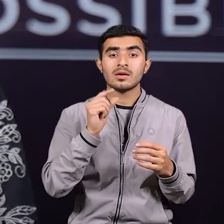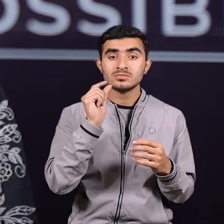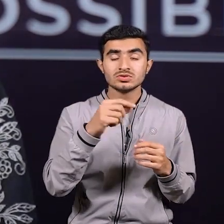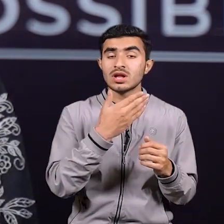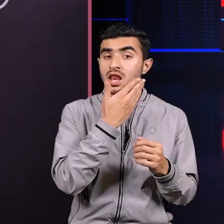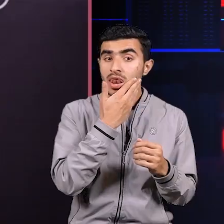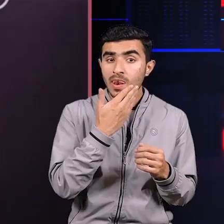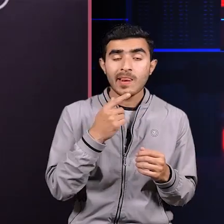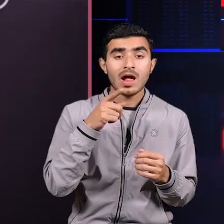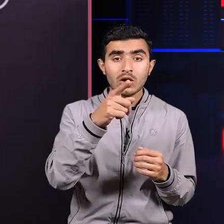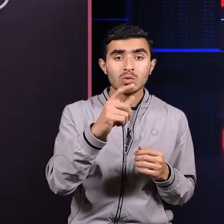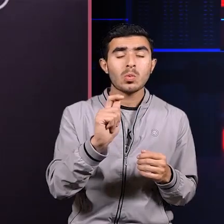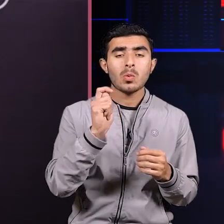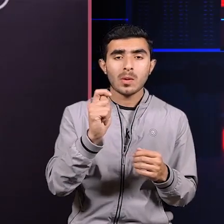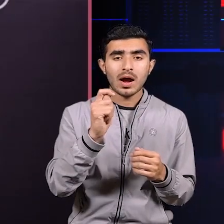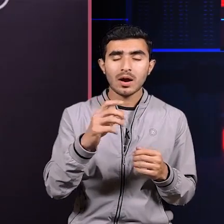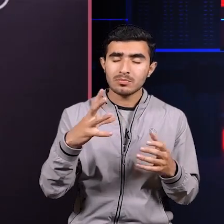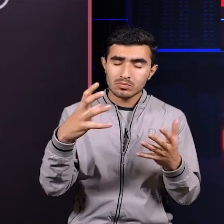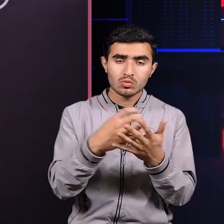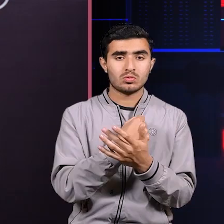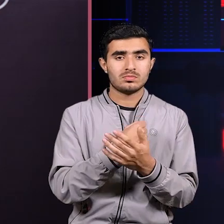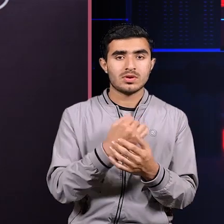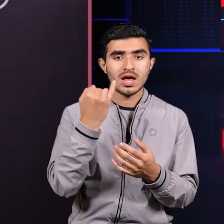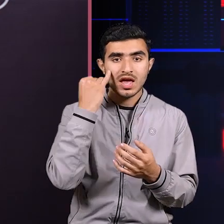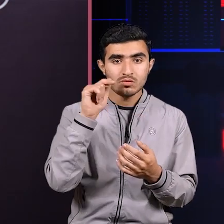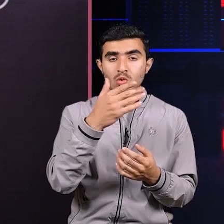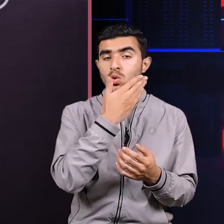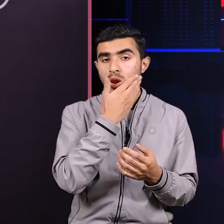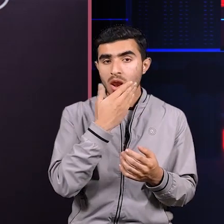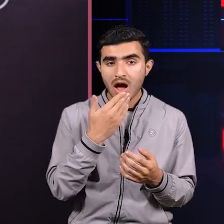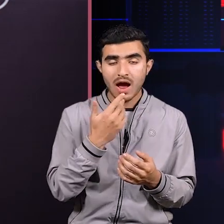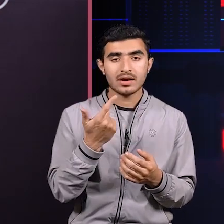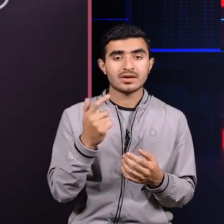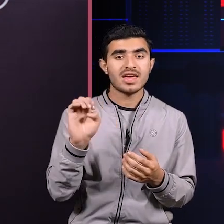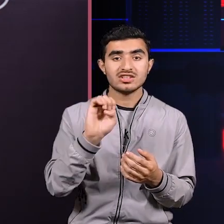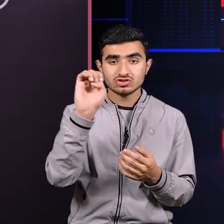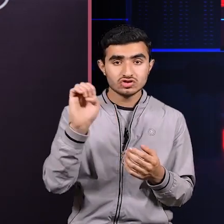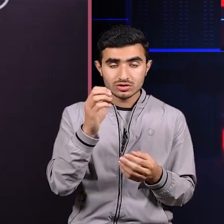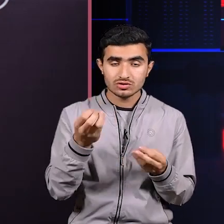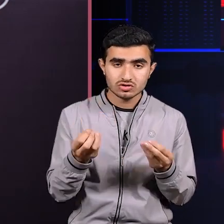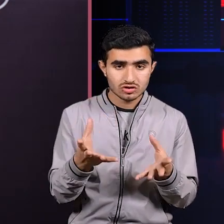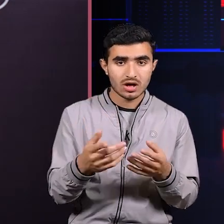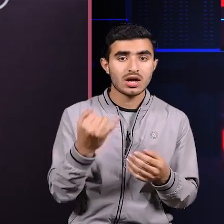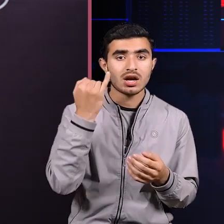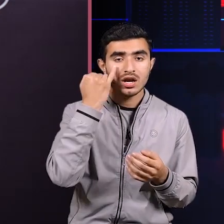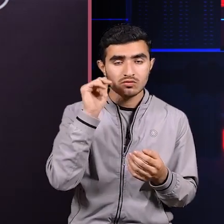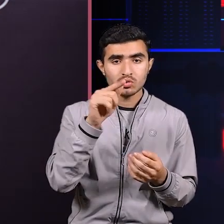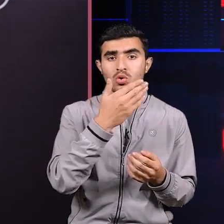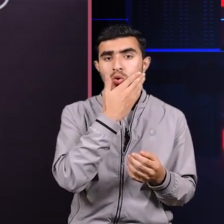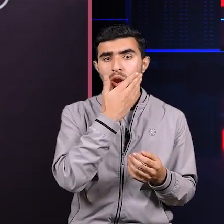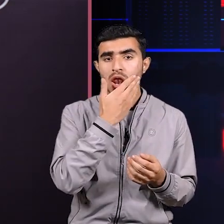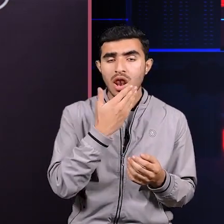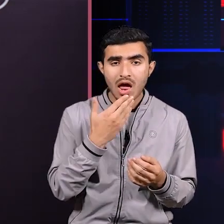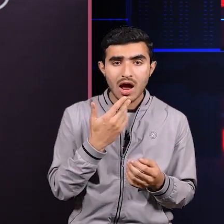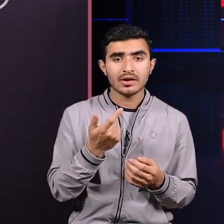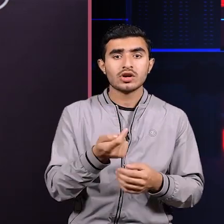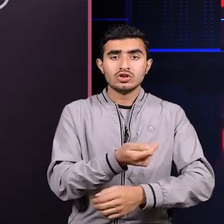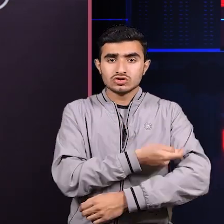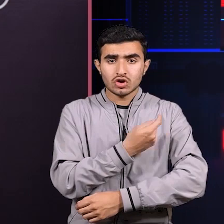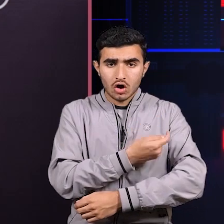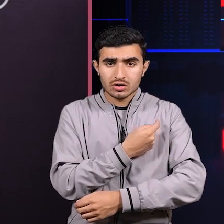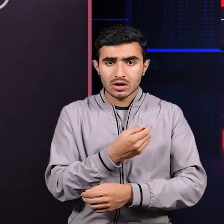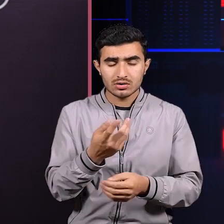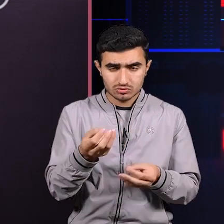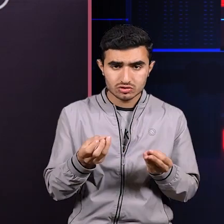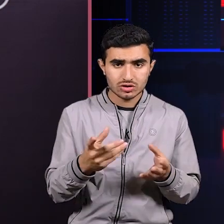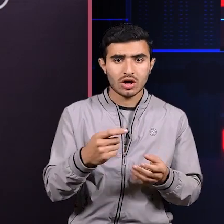let anybody, whether that be your mom, your dad, your siblings, your friends, ever tell you that you